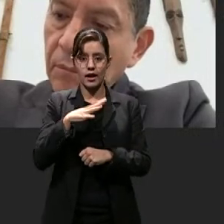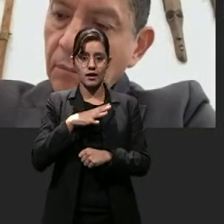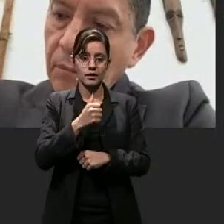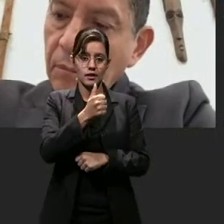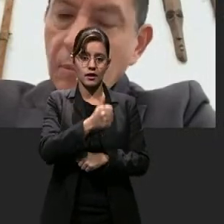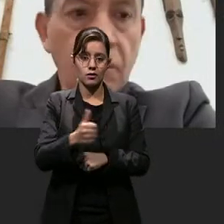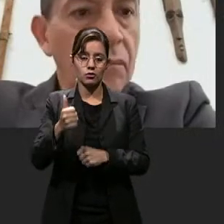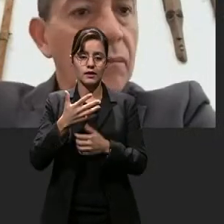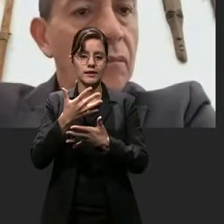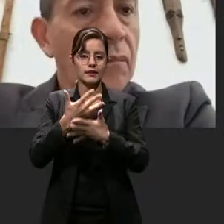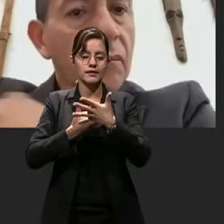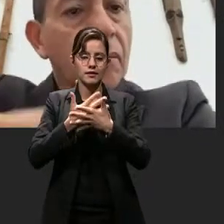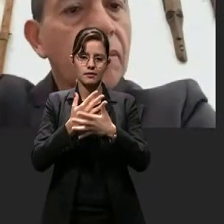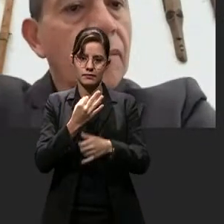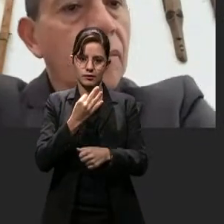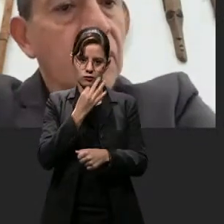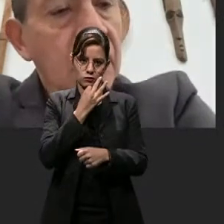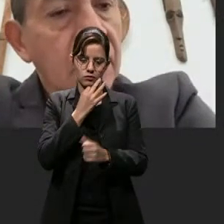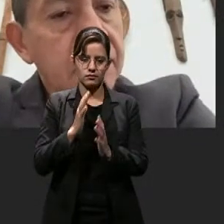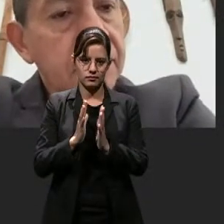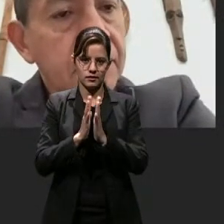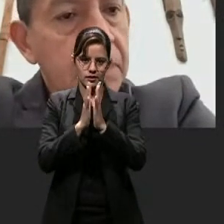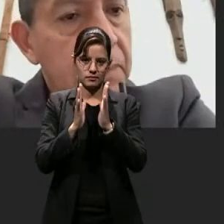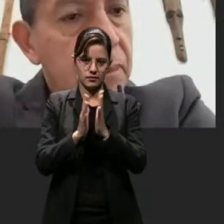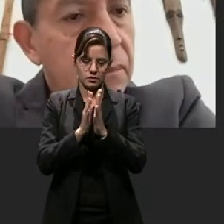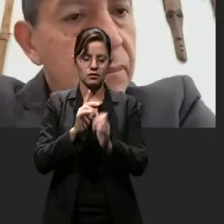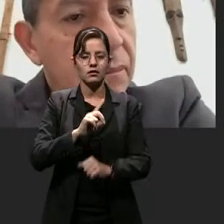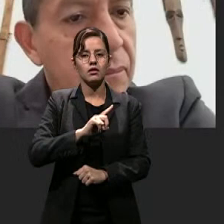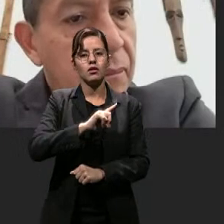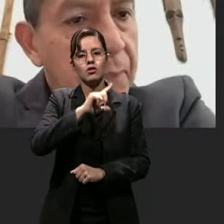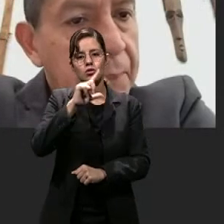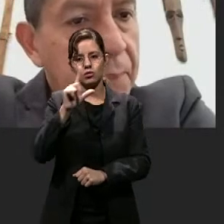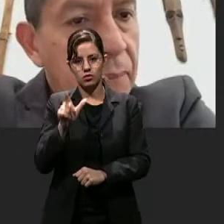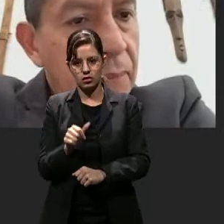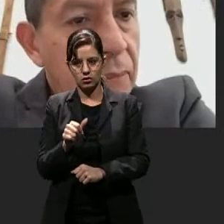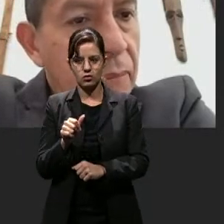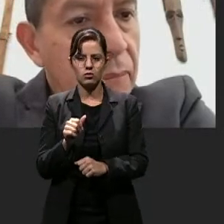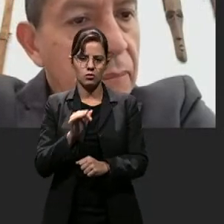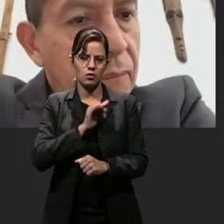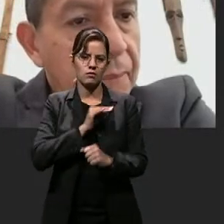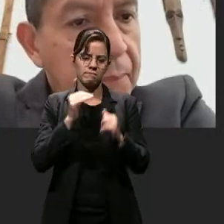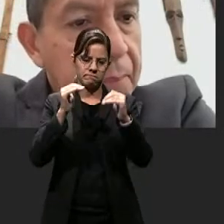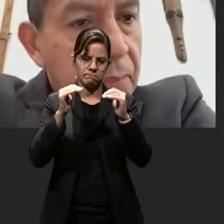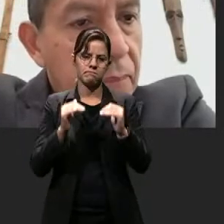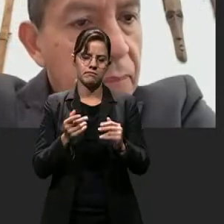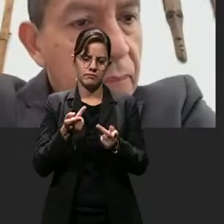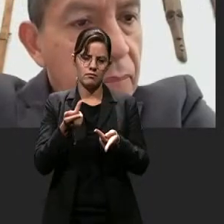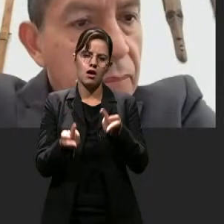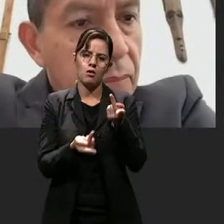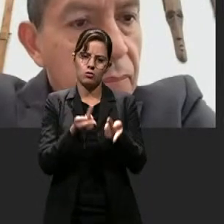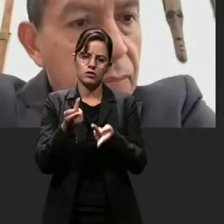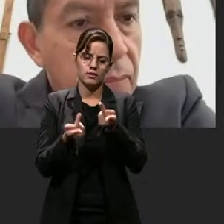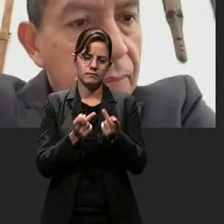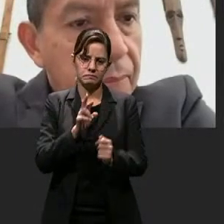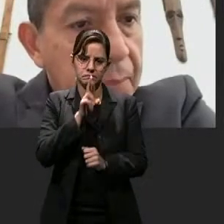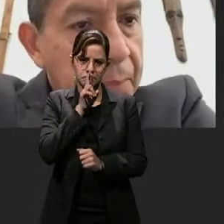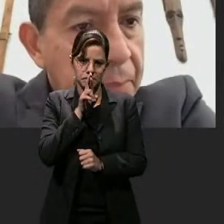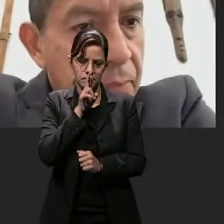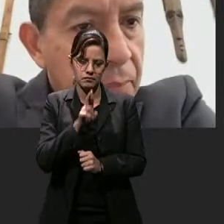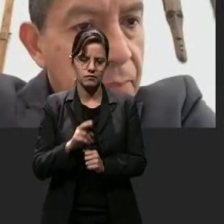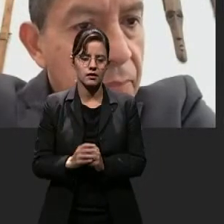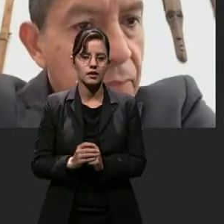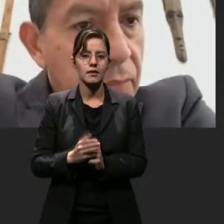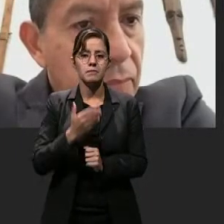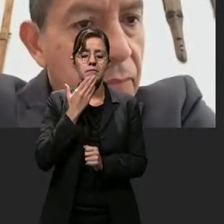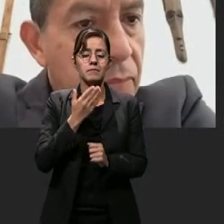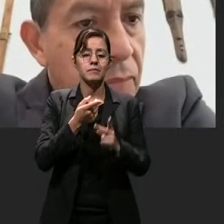that we each have 15 minutes, and then after that, we will have a Q&A session. So now